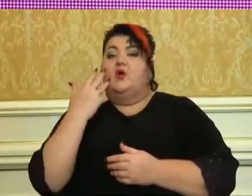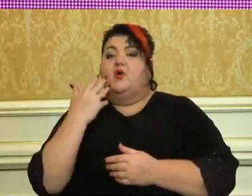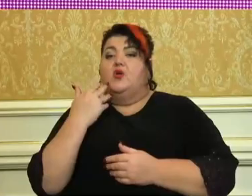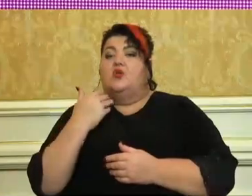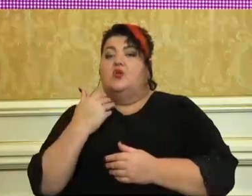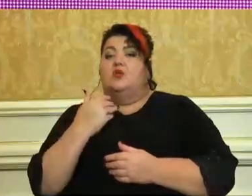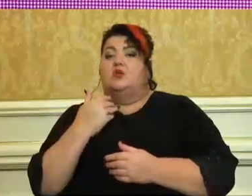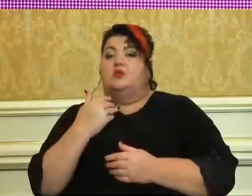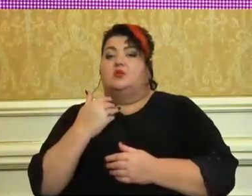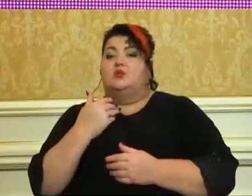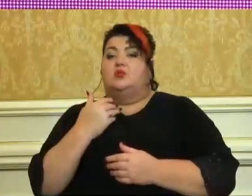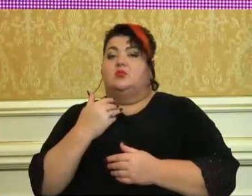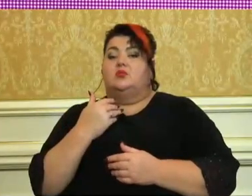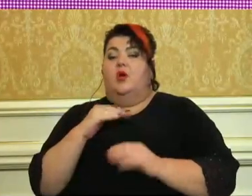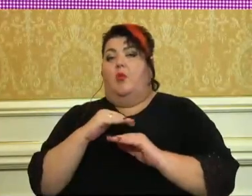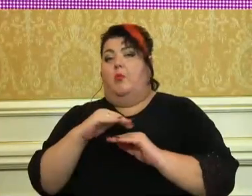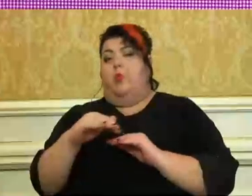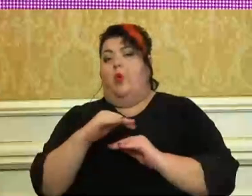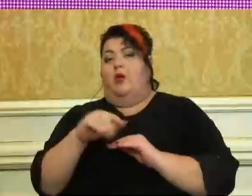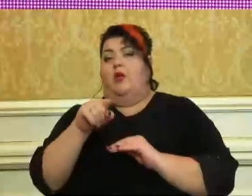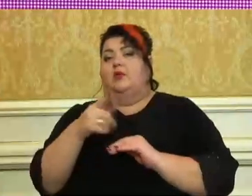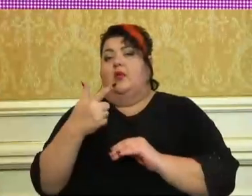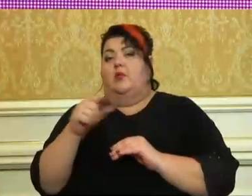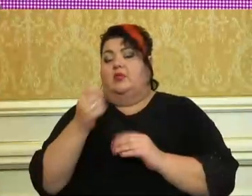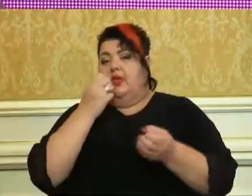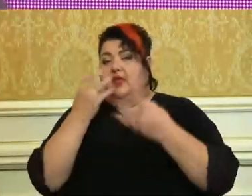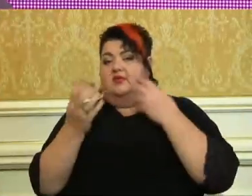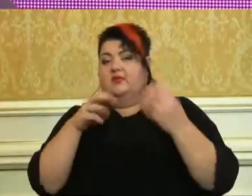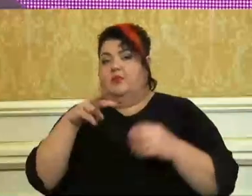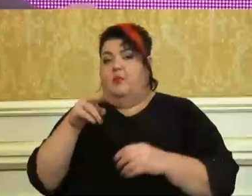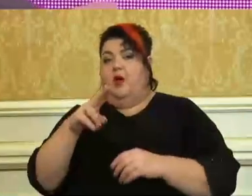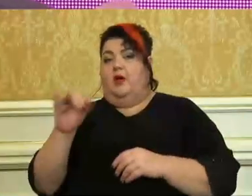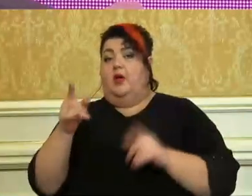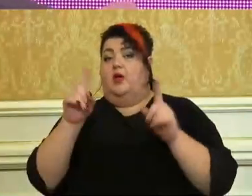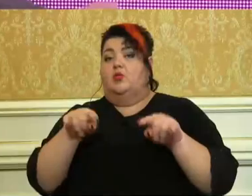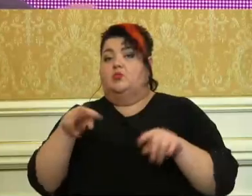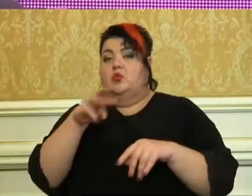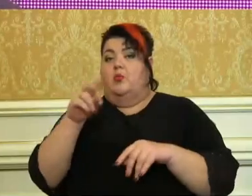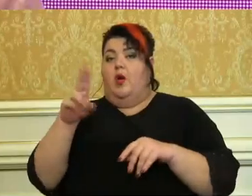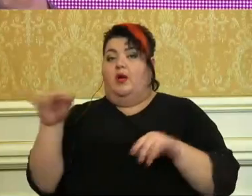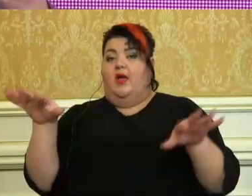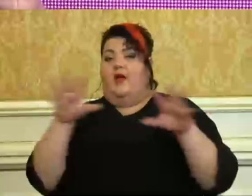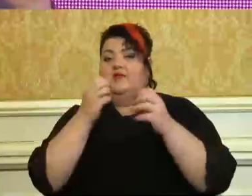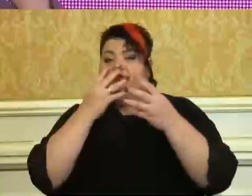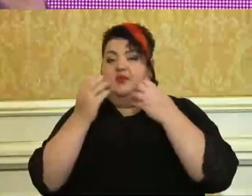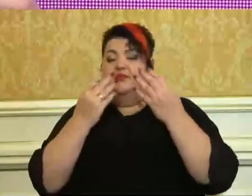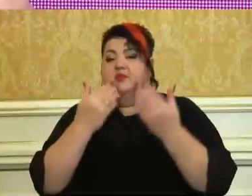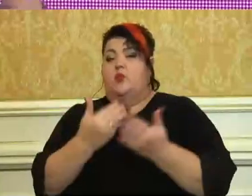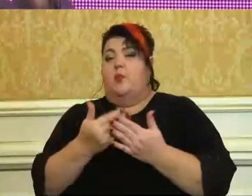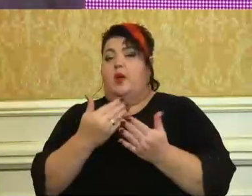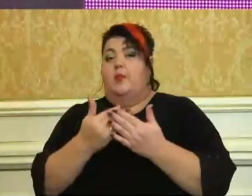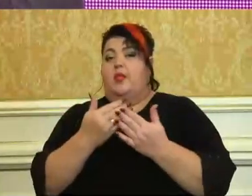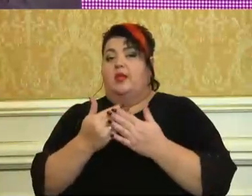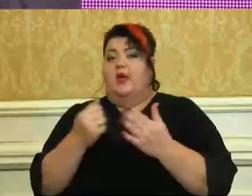They're beautiful because all the poppies grow at almost exactly the same height. Every once in a while,